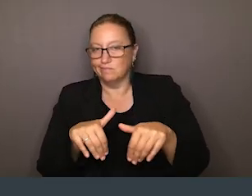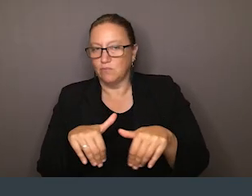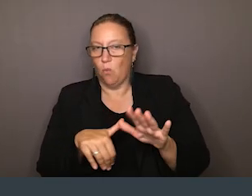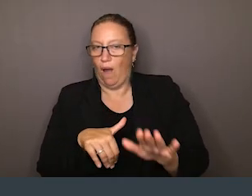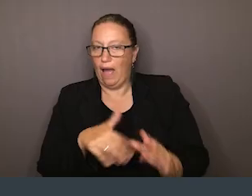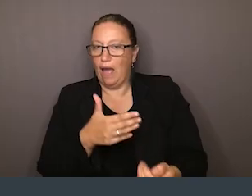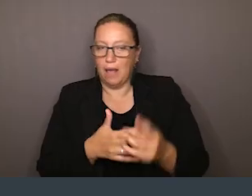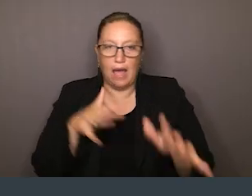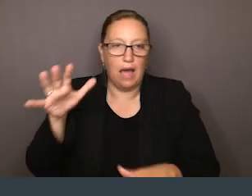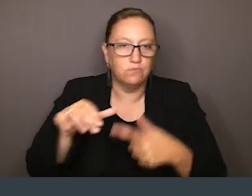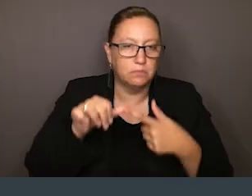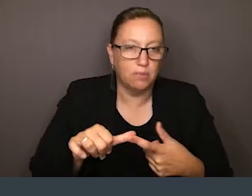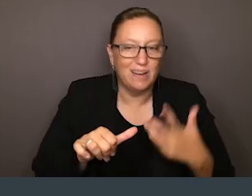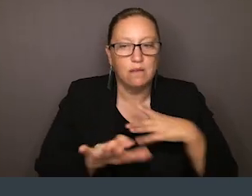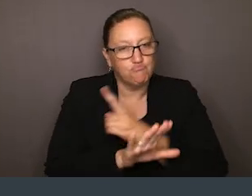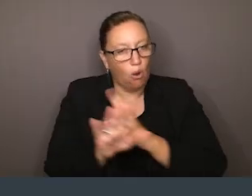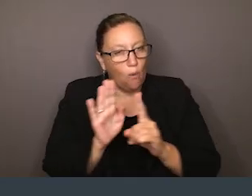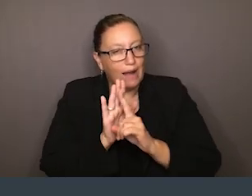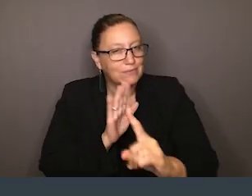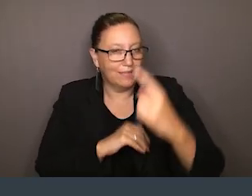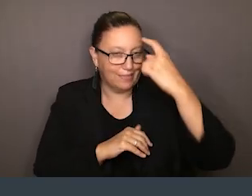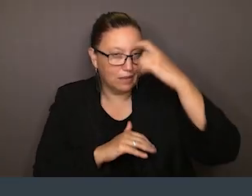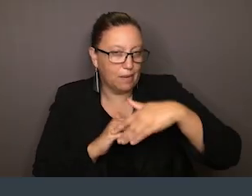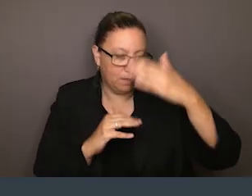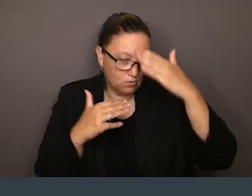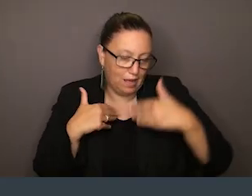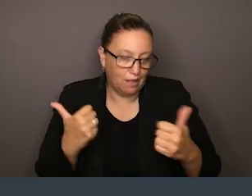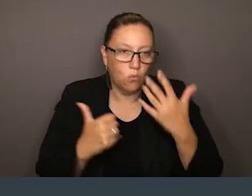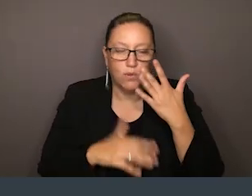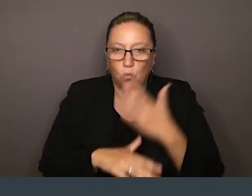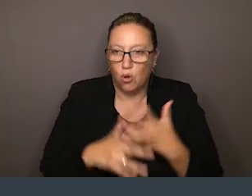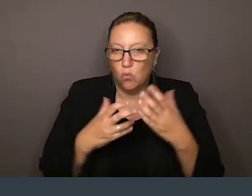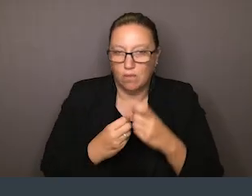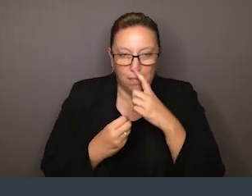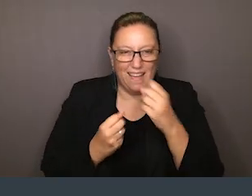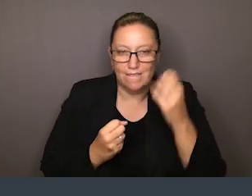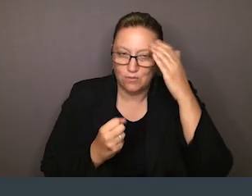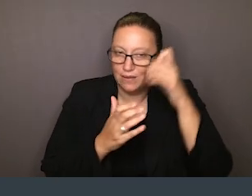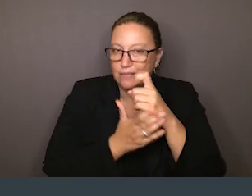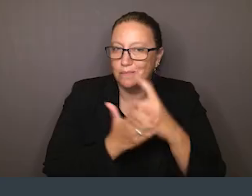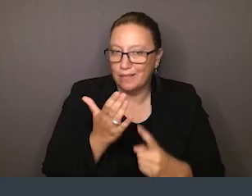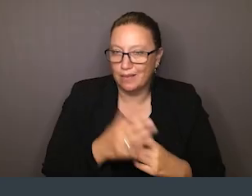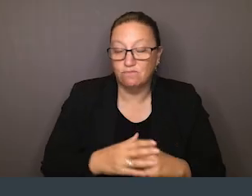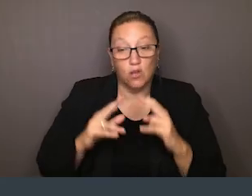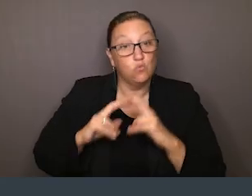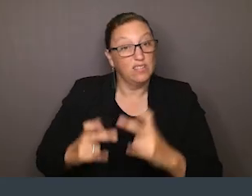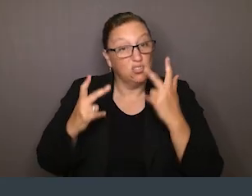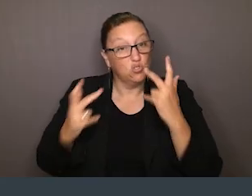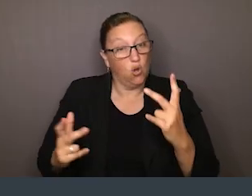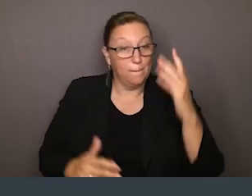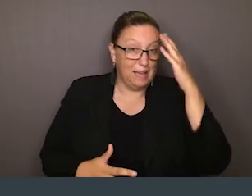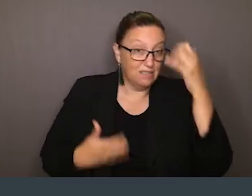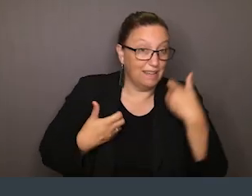when working with people with intellectual disability. So the research has shown us that mental illness in people